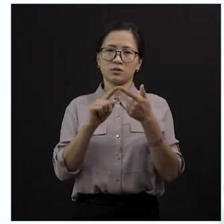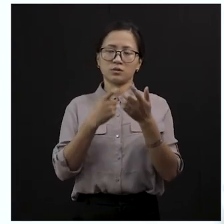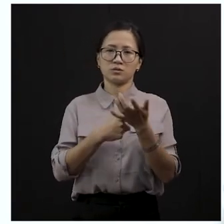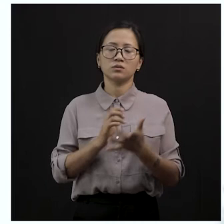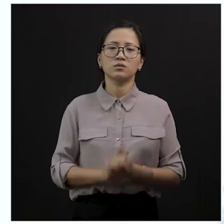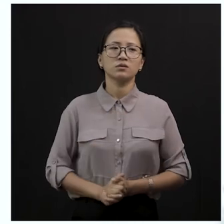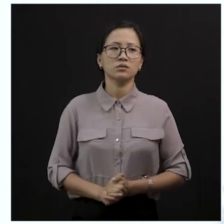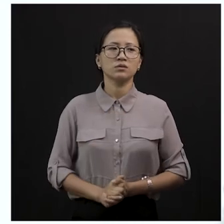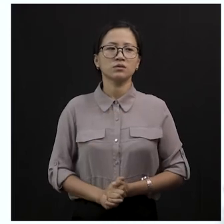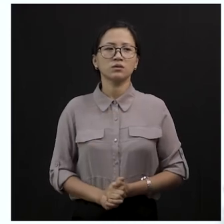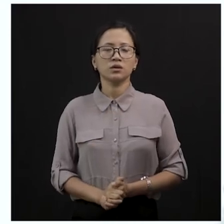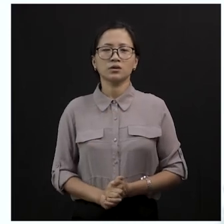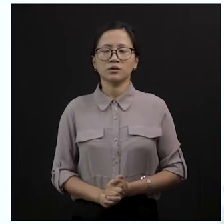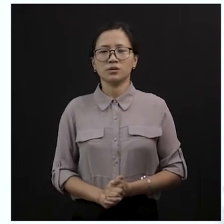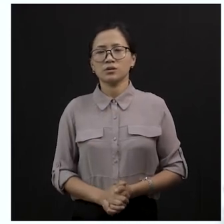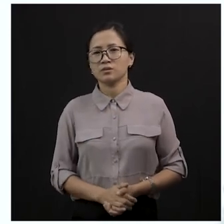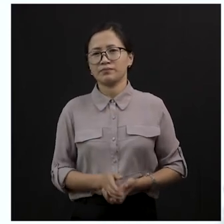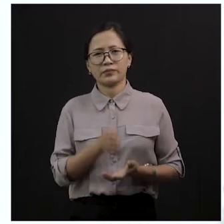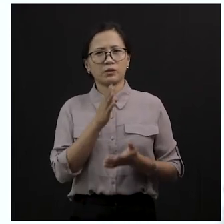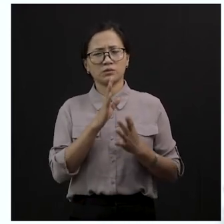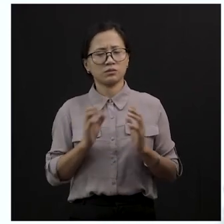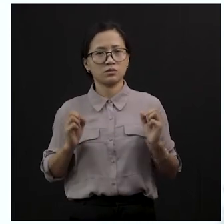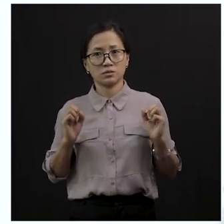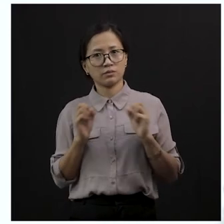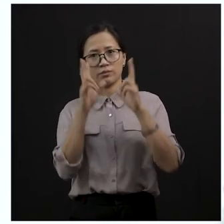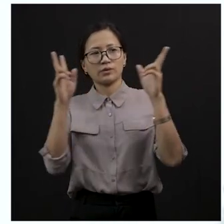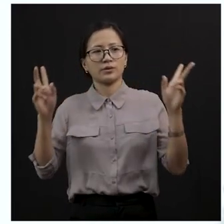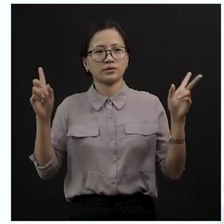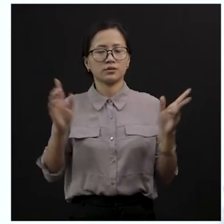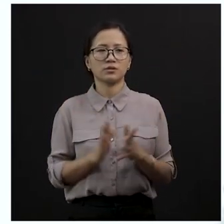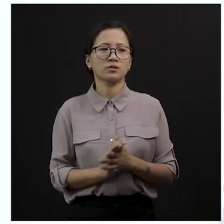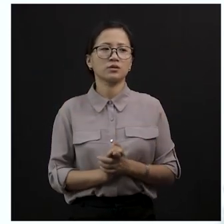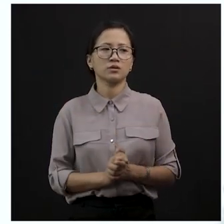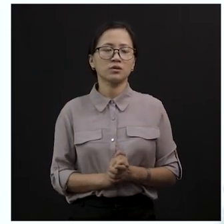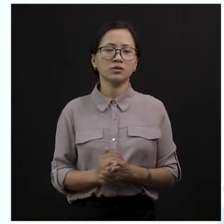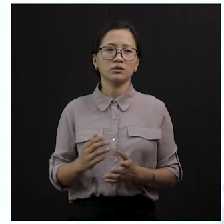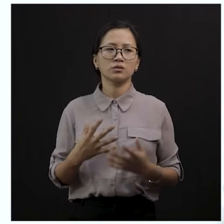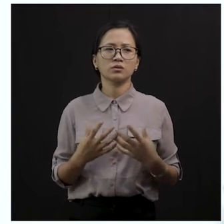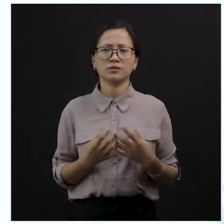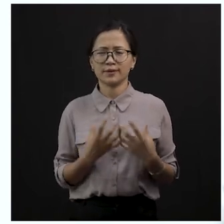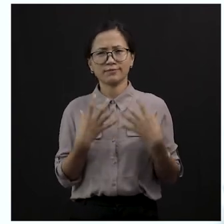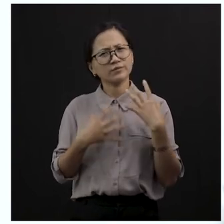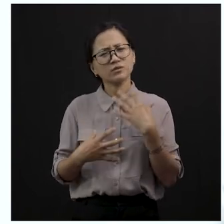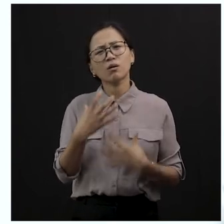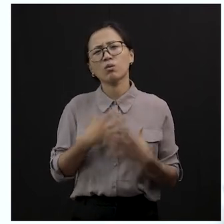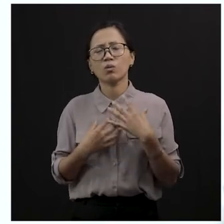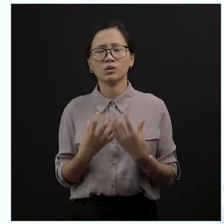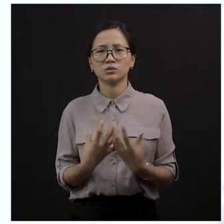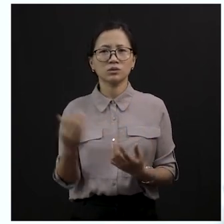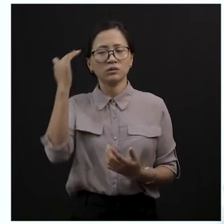w-o-n-d-e-r, wonder. Wonder means to be surprised, okay, a desire to want to know something. That